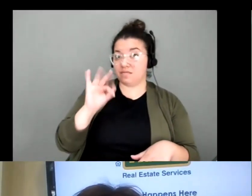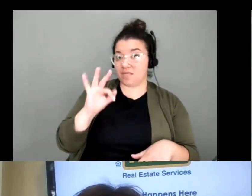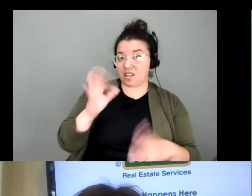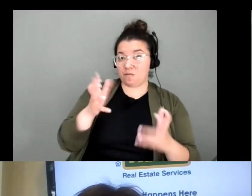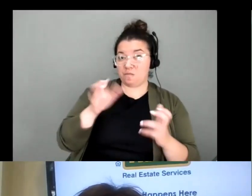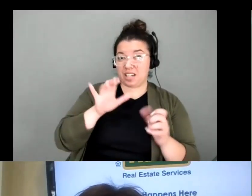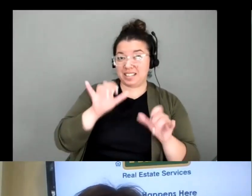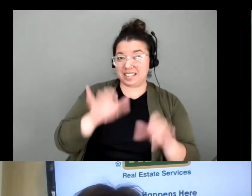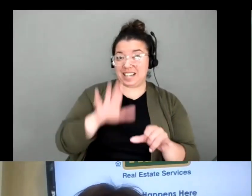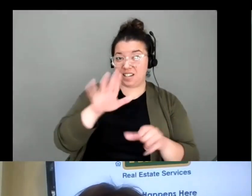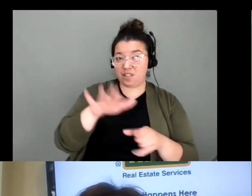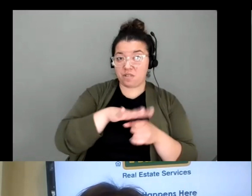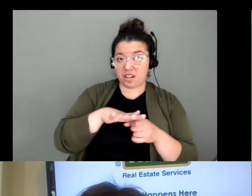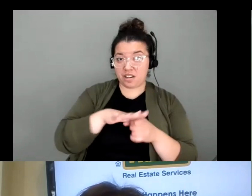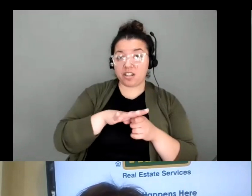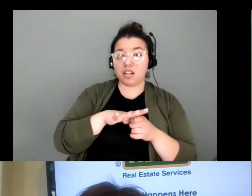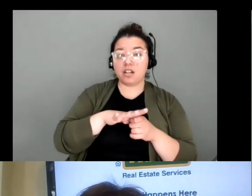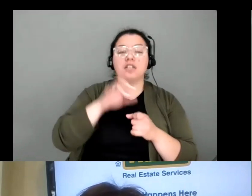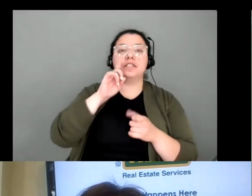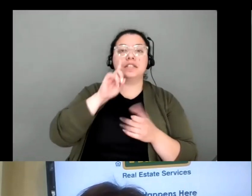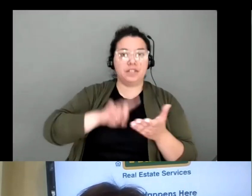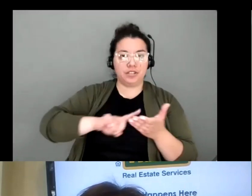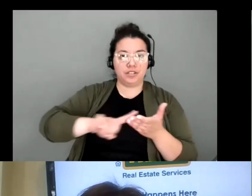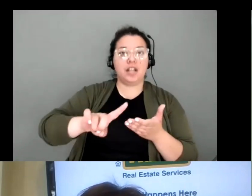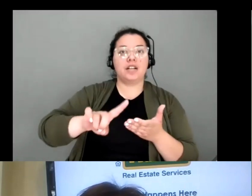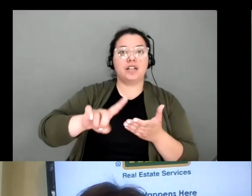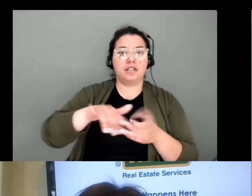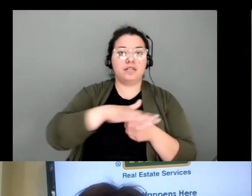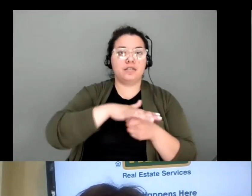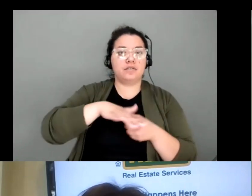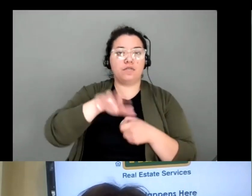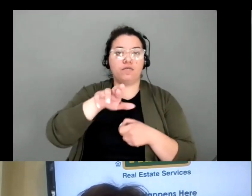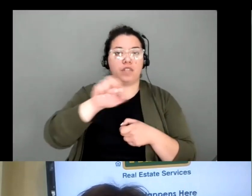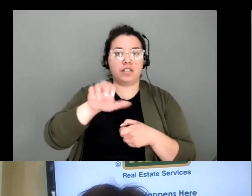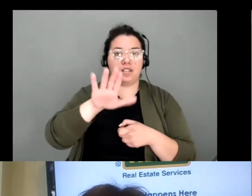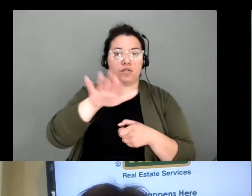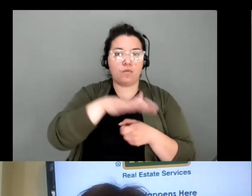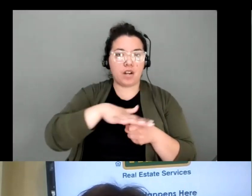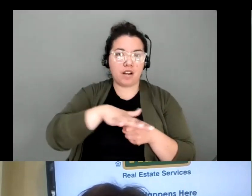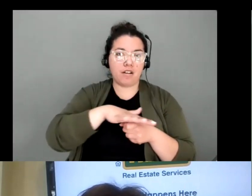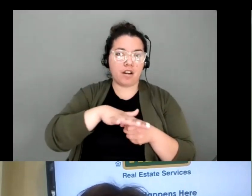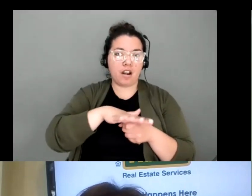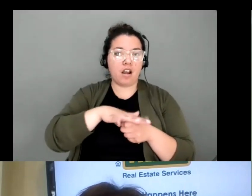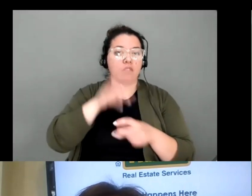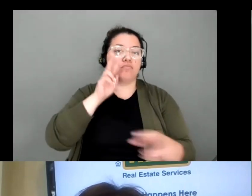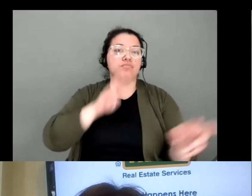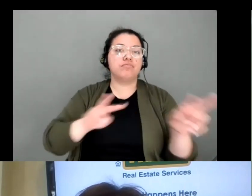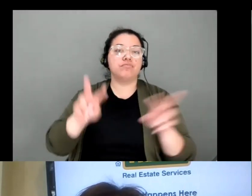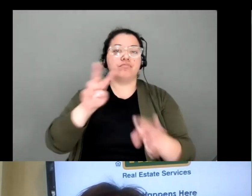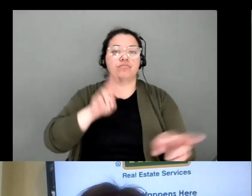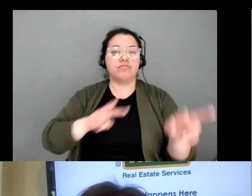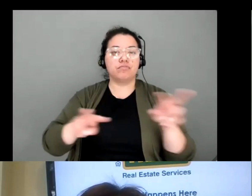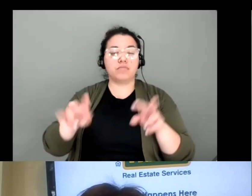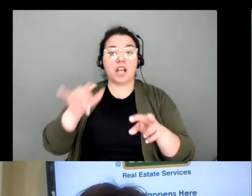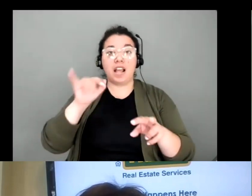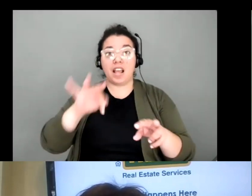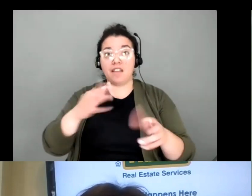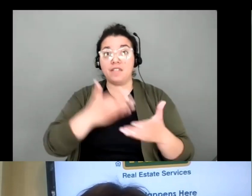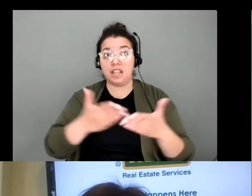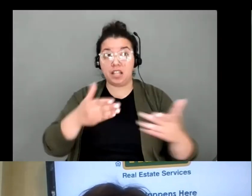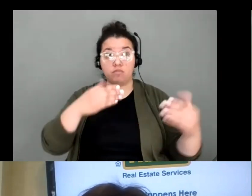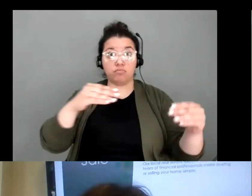at, check out how the real estate is going in their area. If it's moving, that's great. It's a